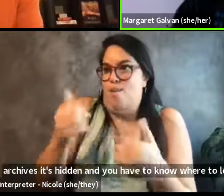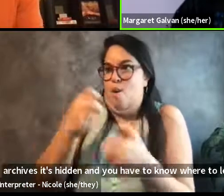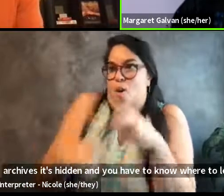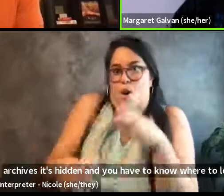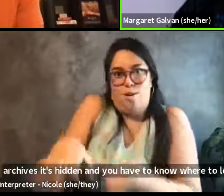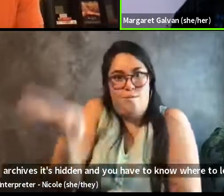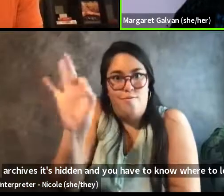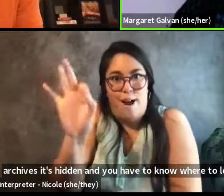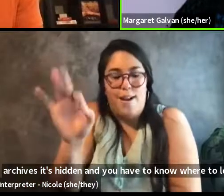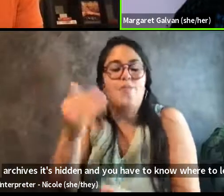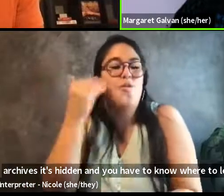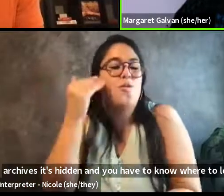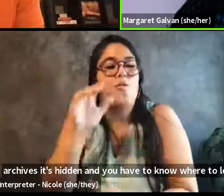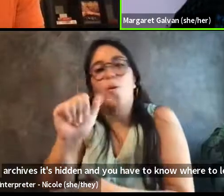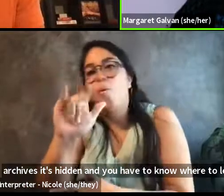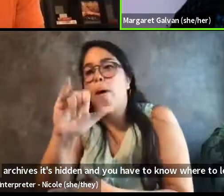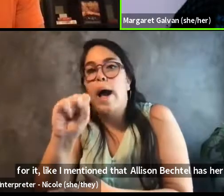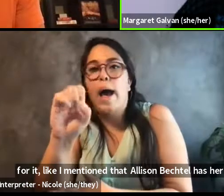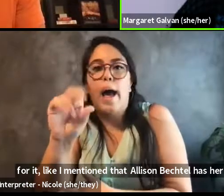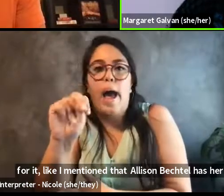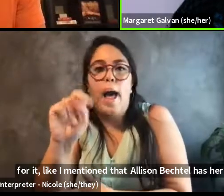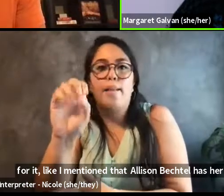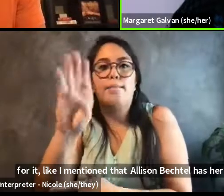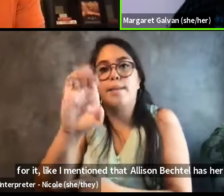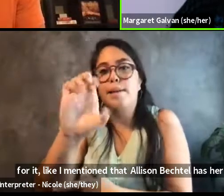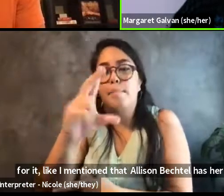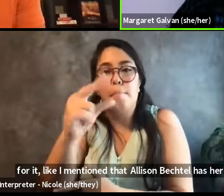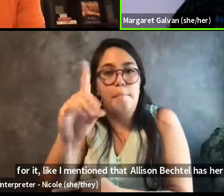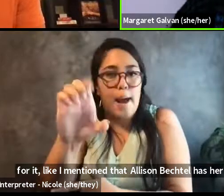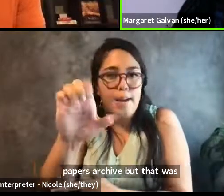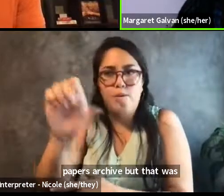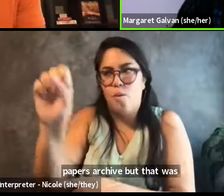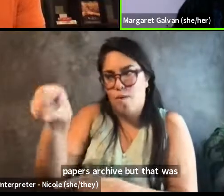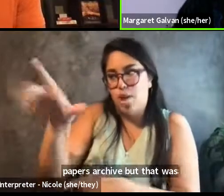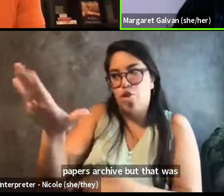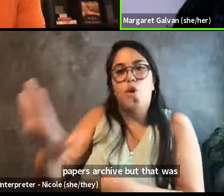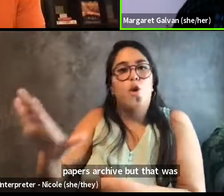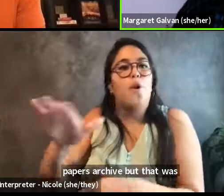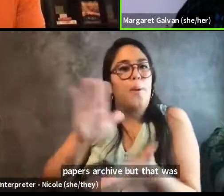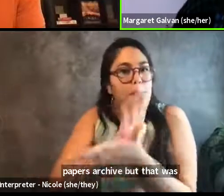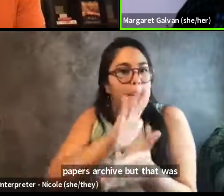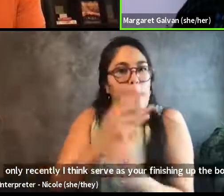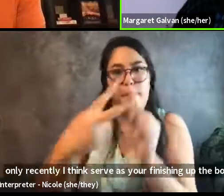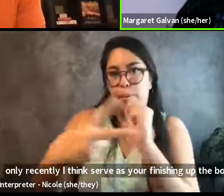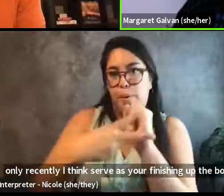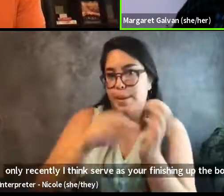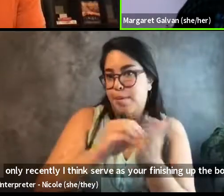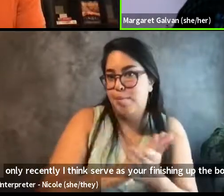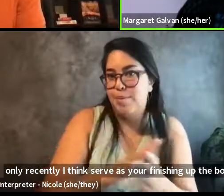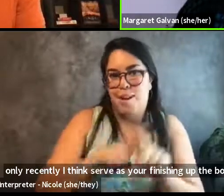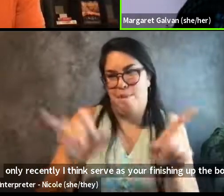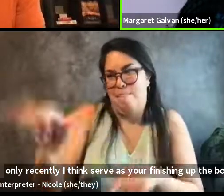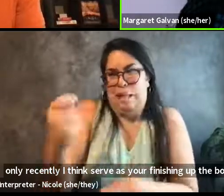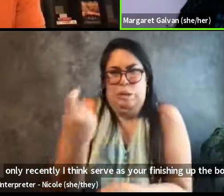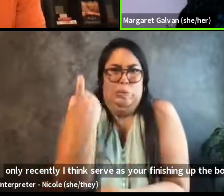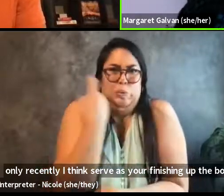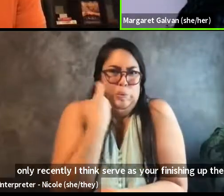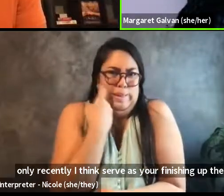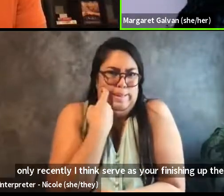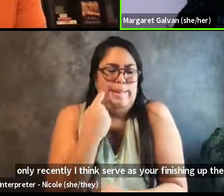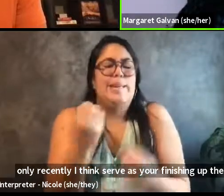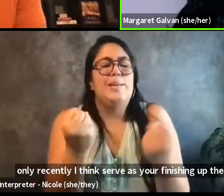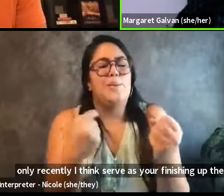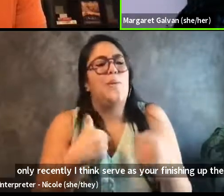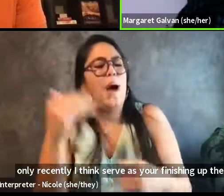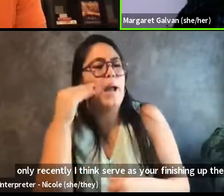her papers archived, but that was, uh, only recently, I think sort of as you're finishing up the book project and a lot of folks still have